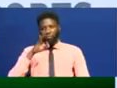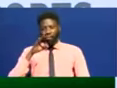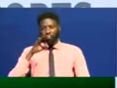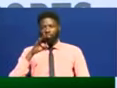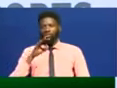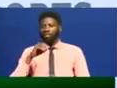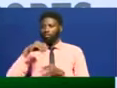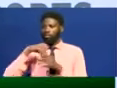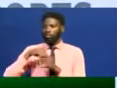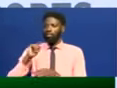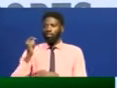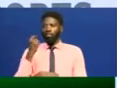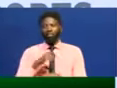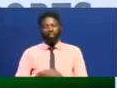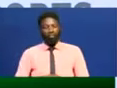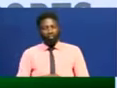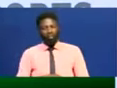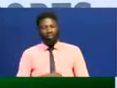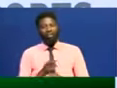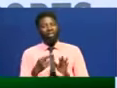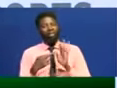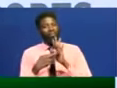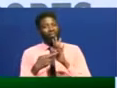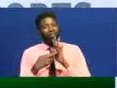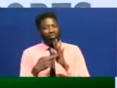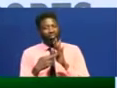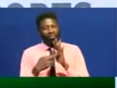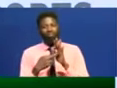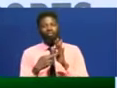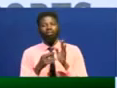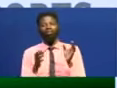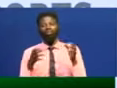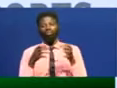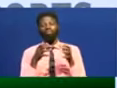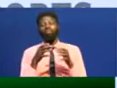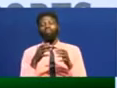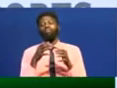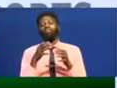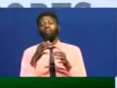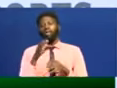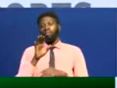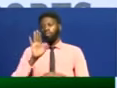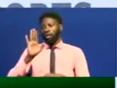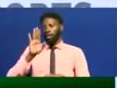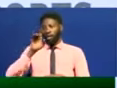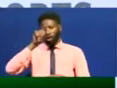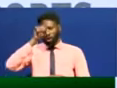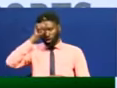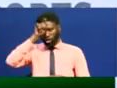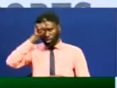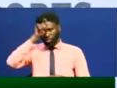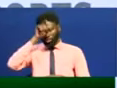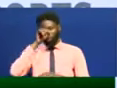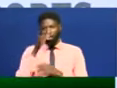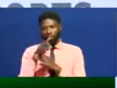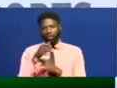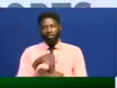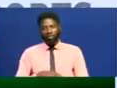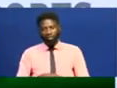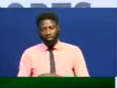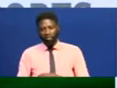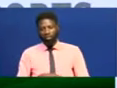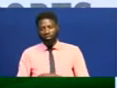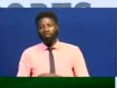and representatives of the embassies of Egypt, the United Republic of Tanzania,